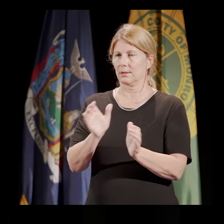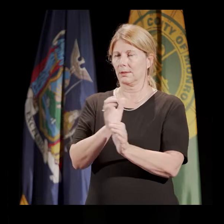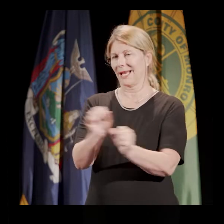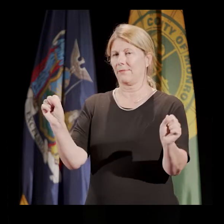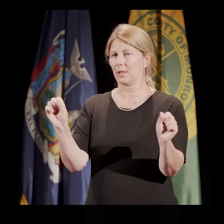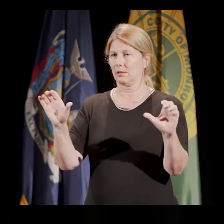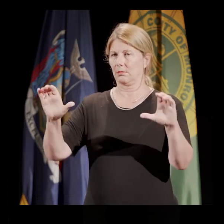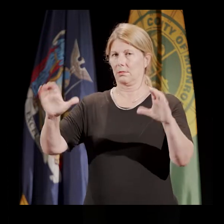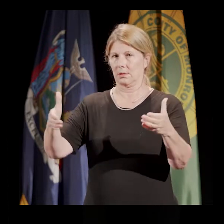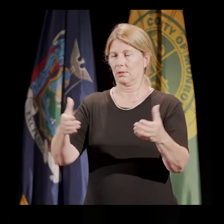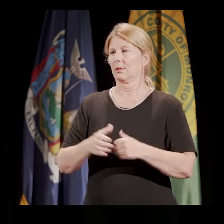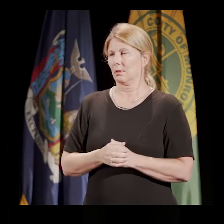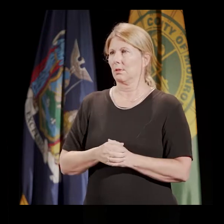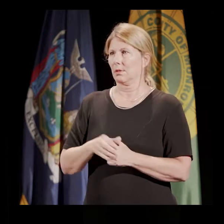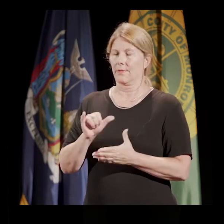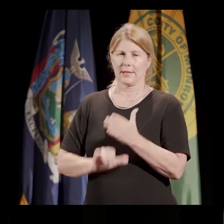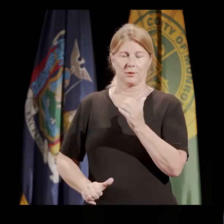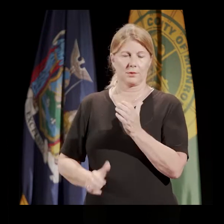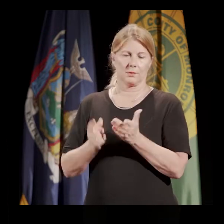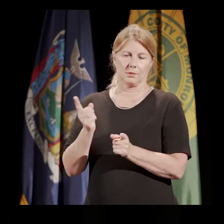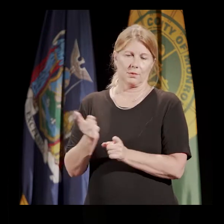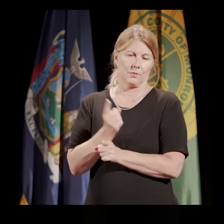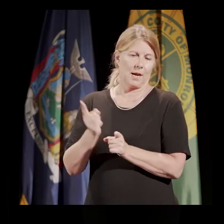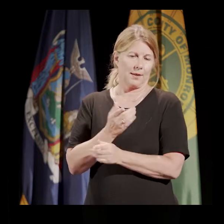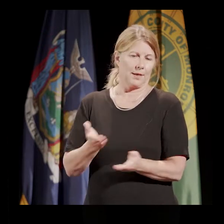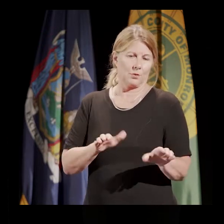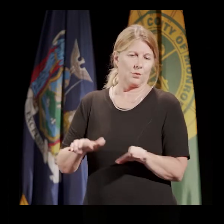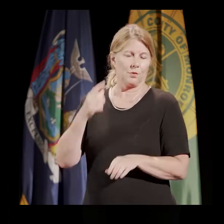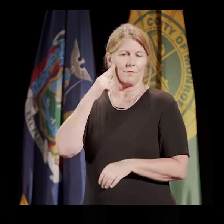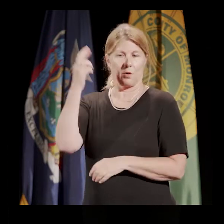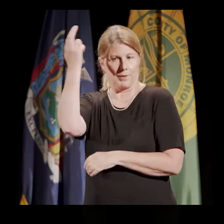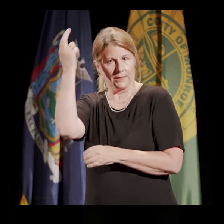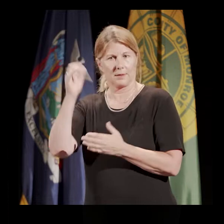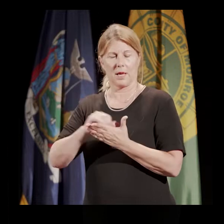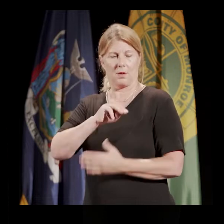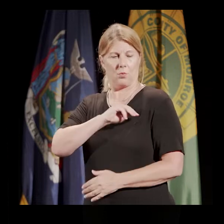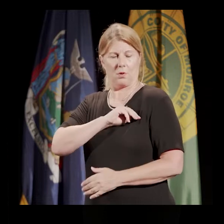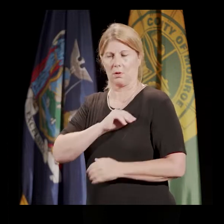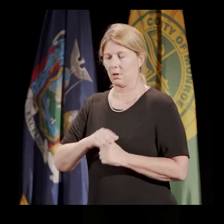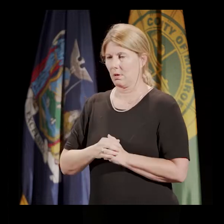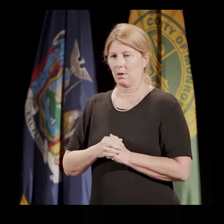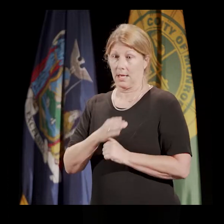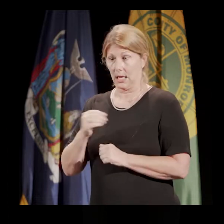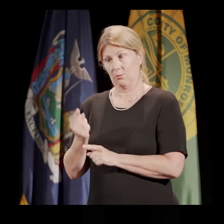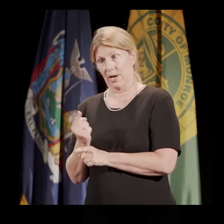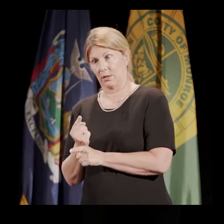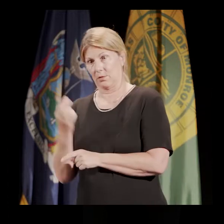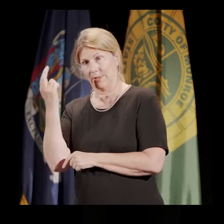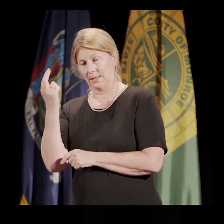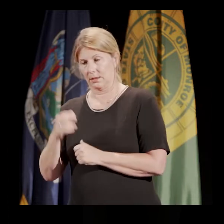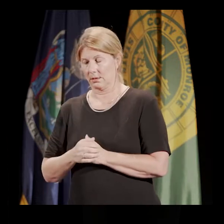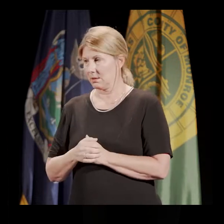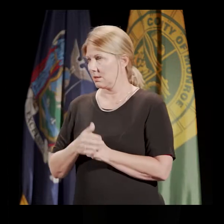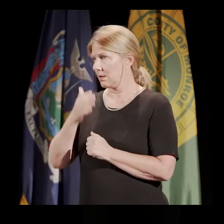This is the right thing to do for moral reasons, and the smart thing to do for practical reasons. We won't